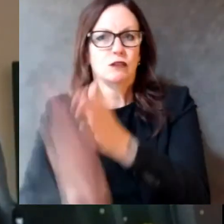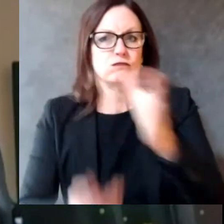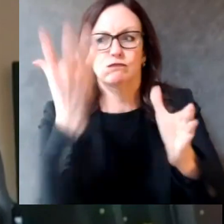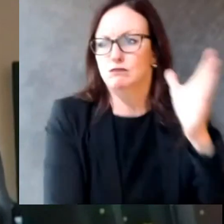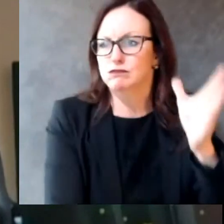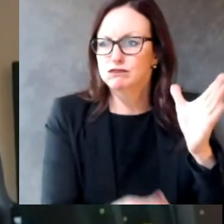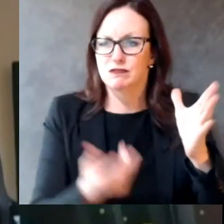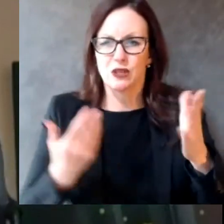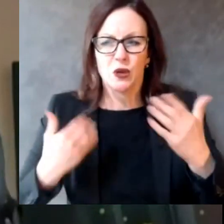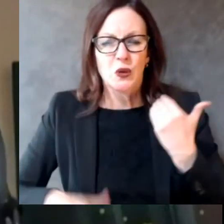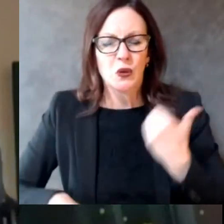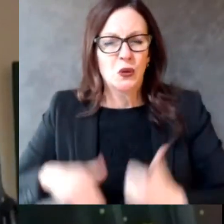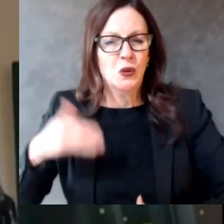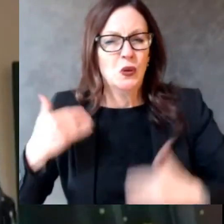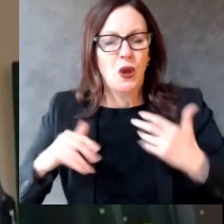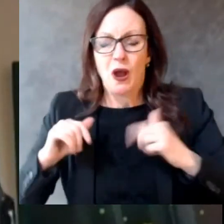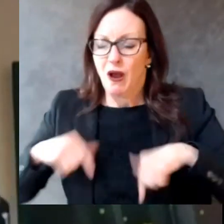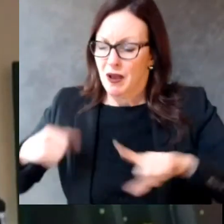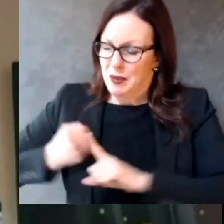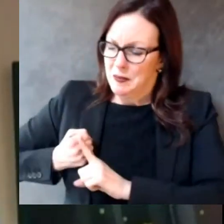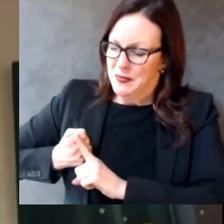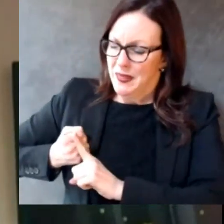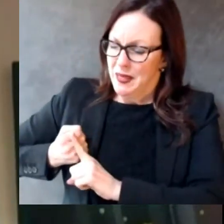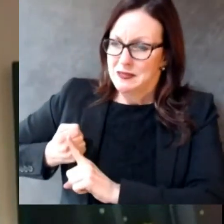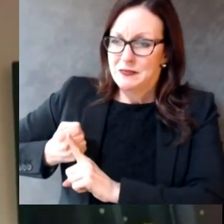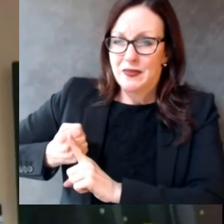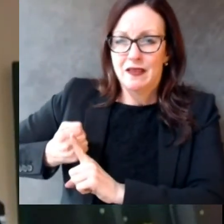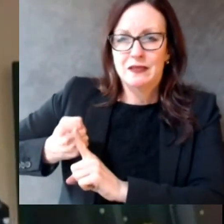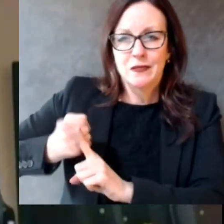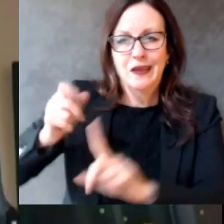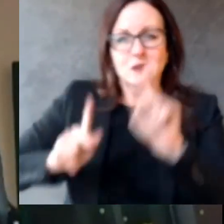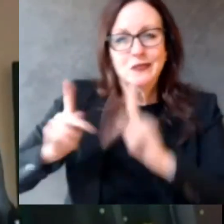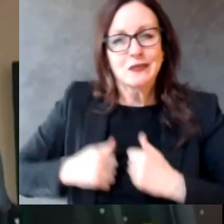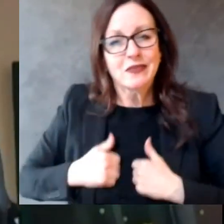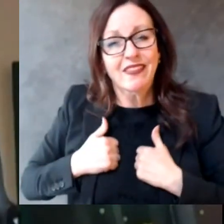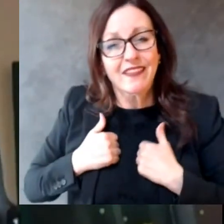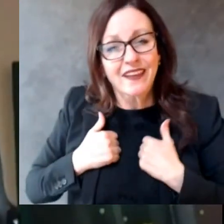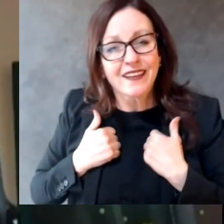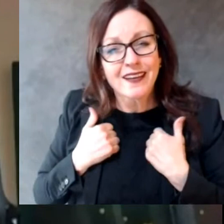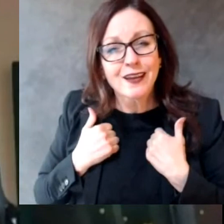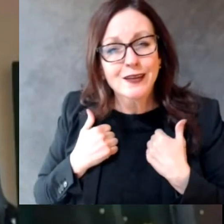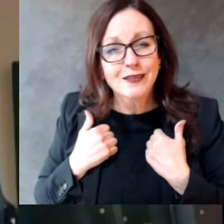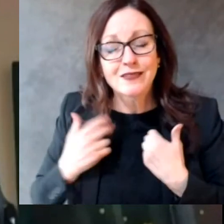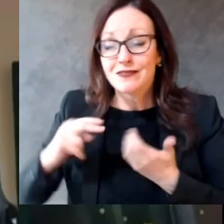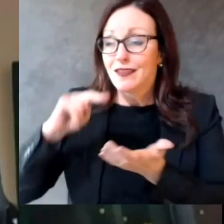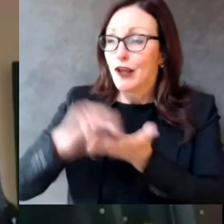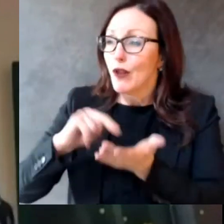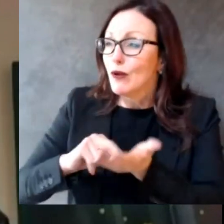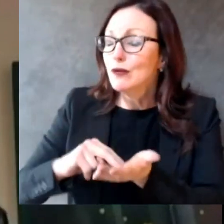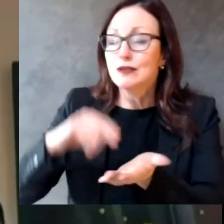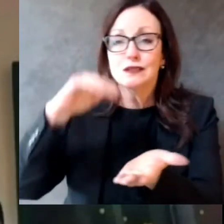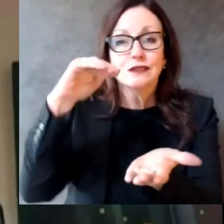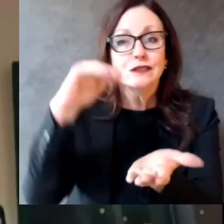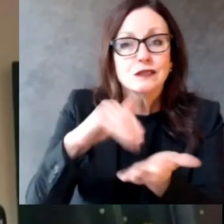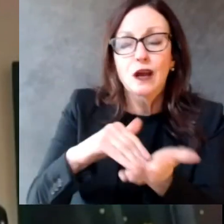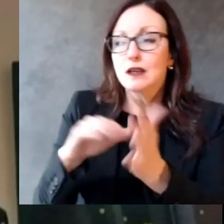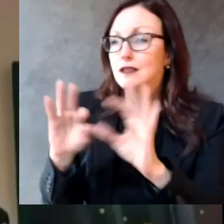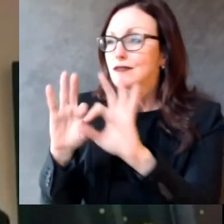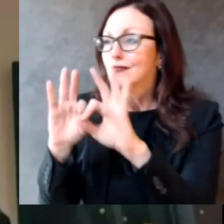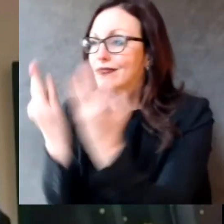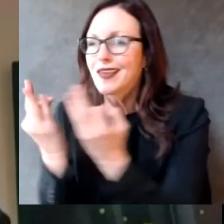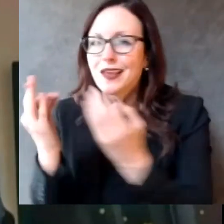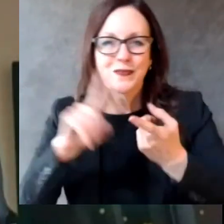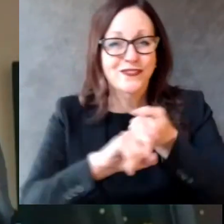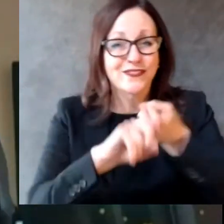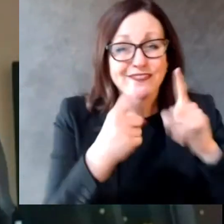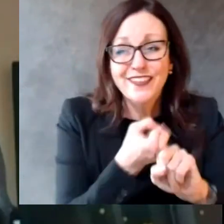virus. And that is why it is so important to get vaccinated. It is our most